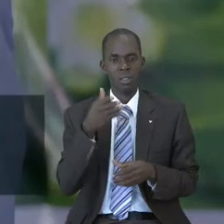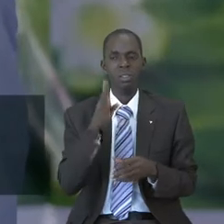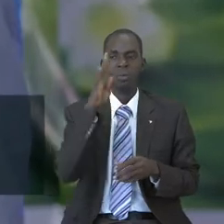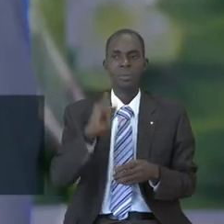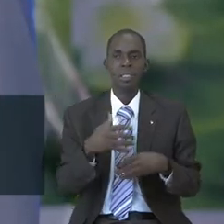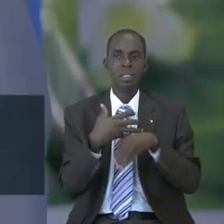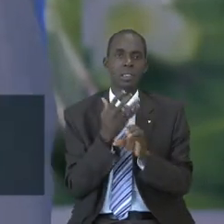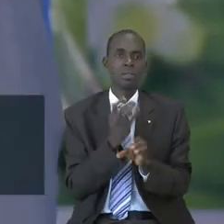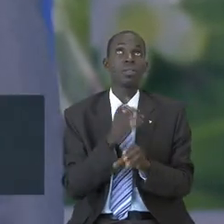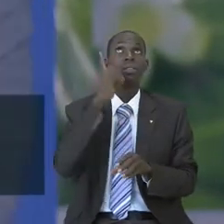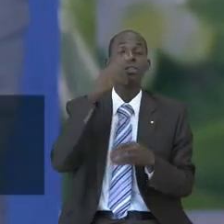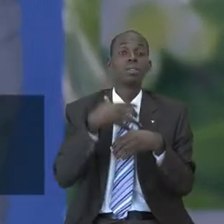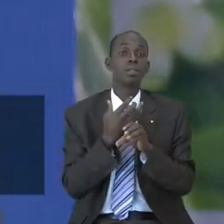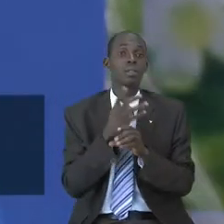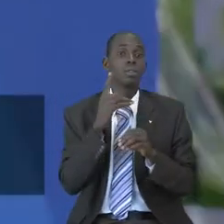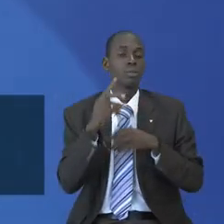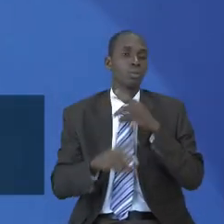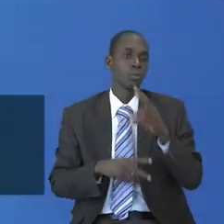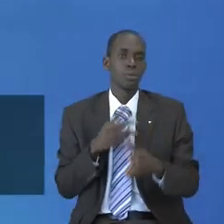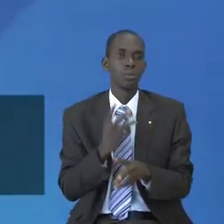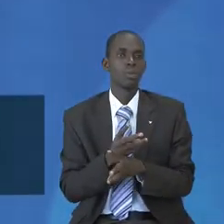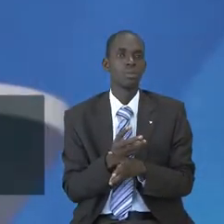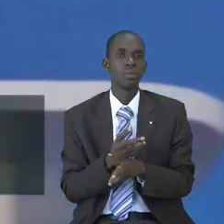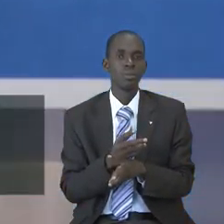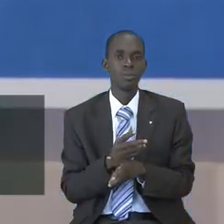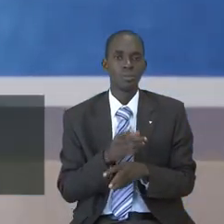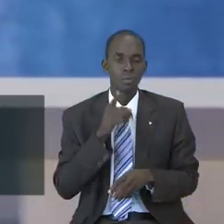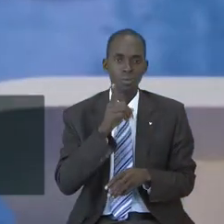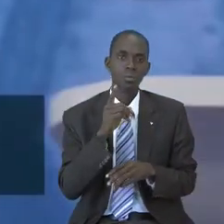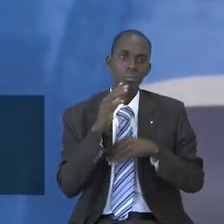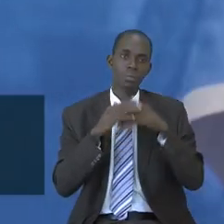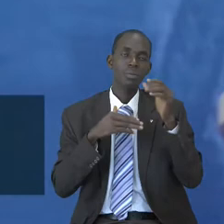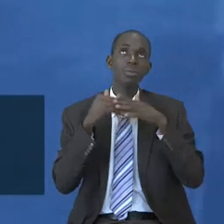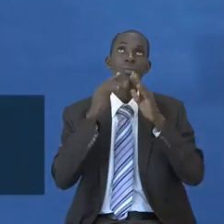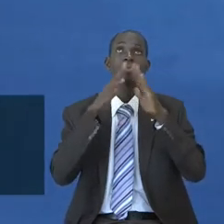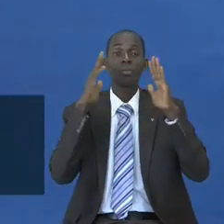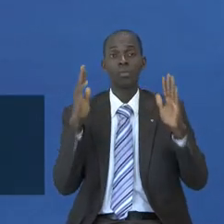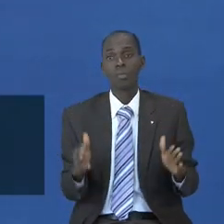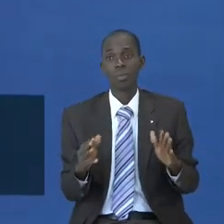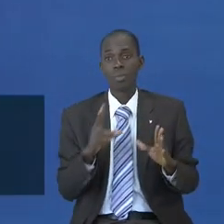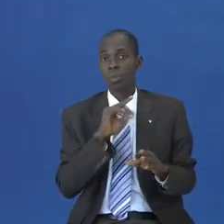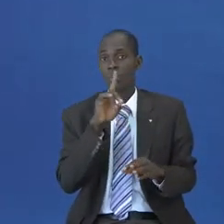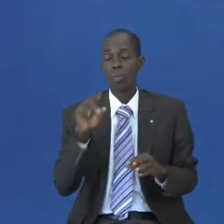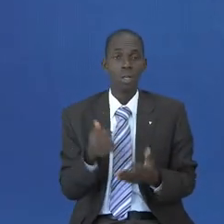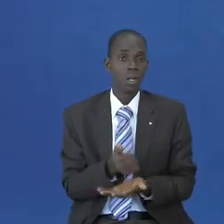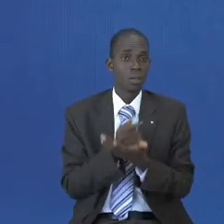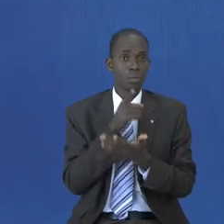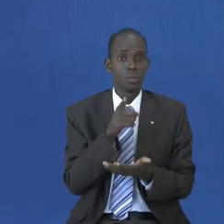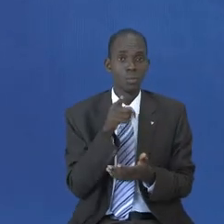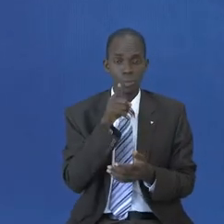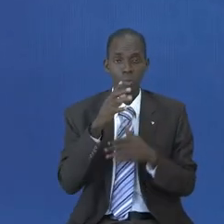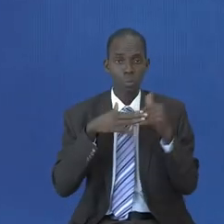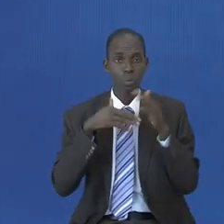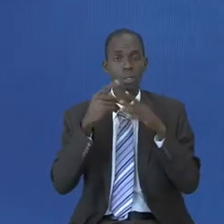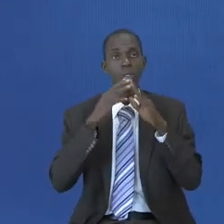He created the world. You built the house. Nobody else helped you. You built the